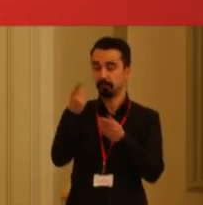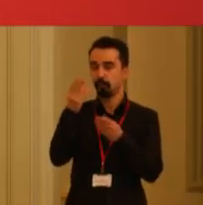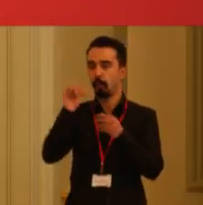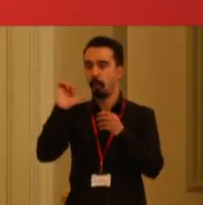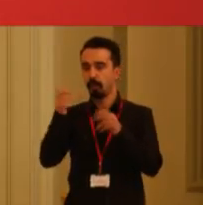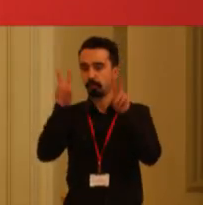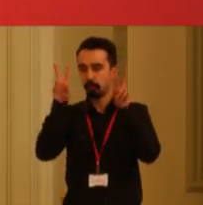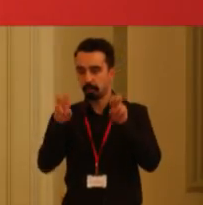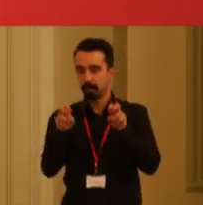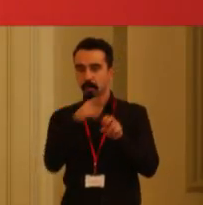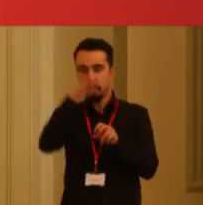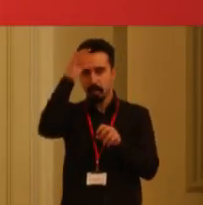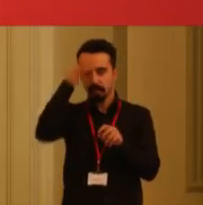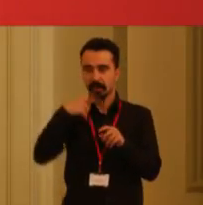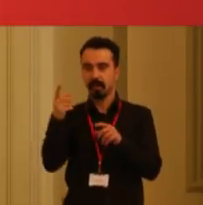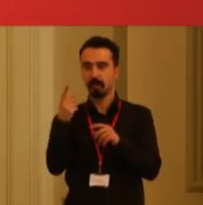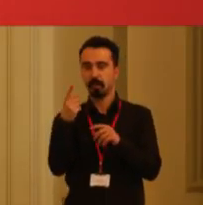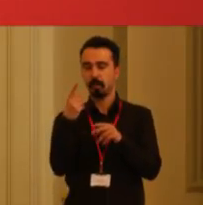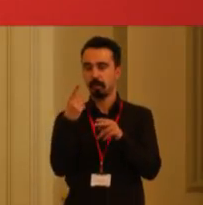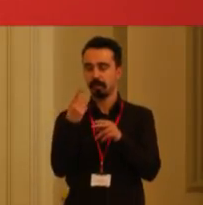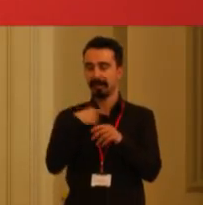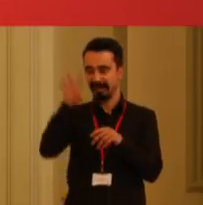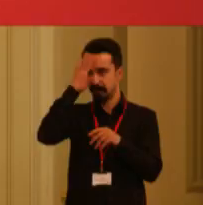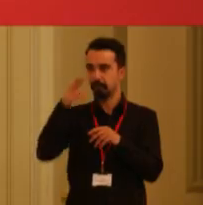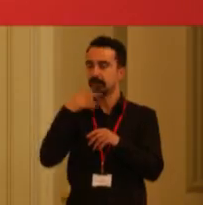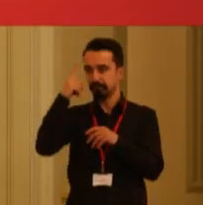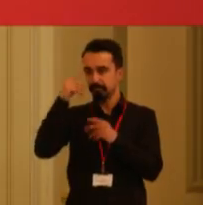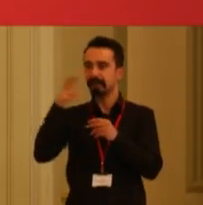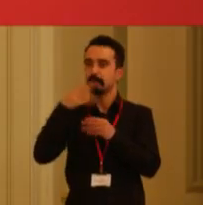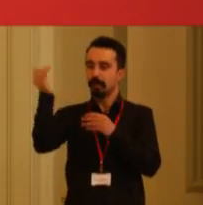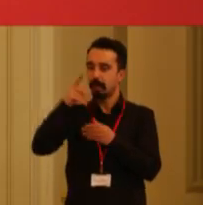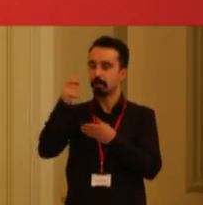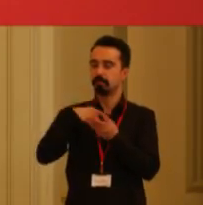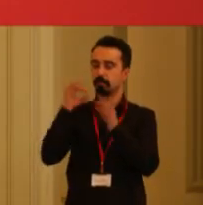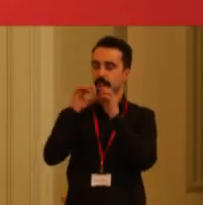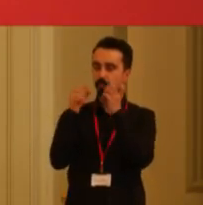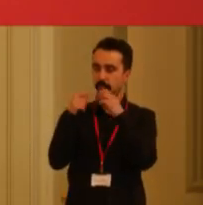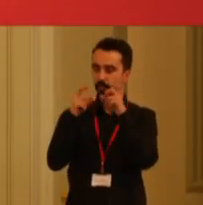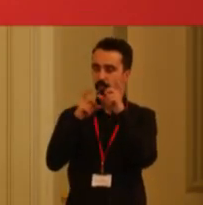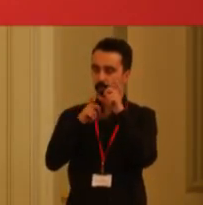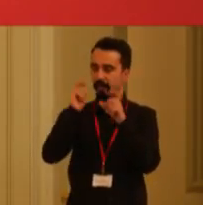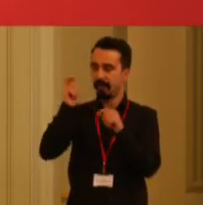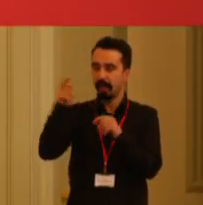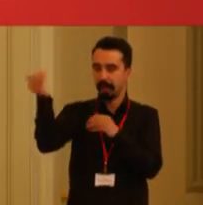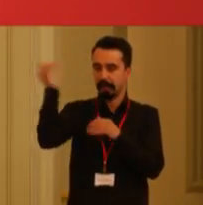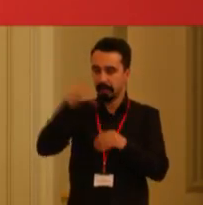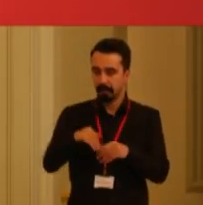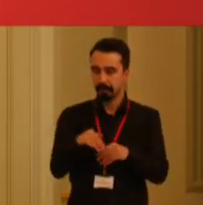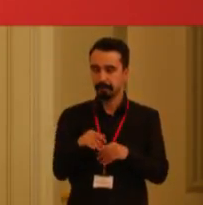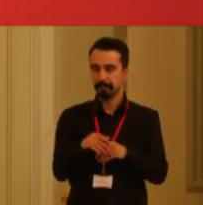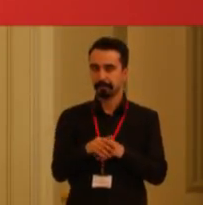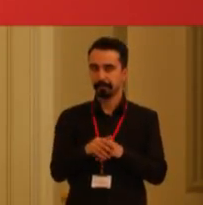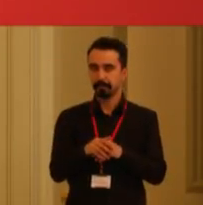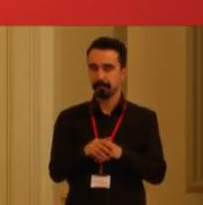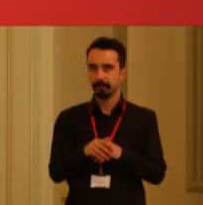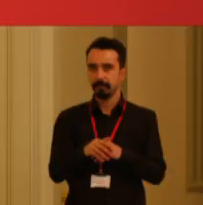solution. Yes, we need financial support. She had access to financial scholarship, and that's how we managed to get her to Istanbul